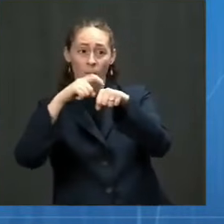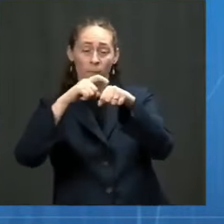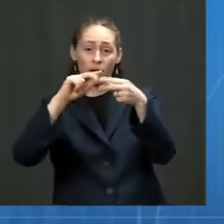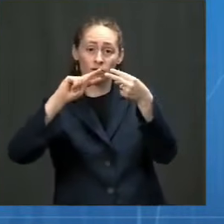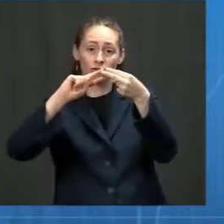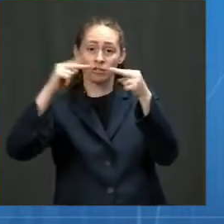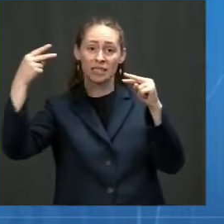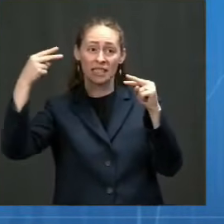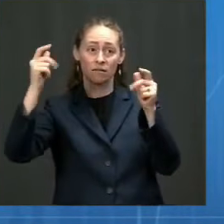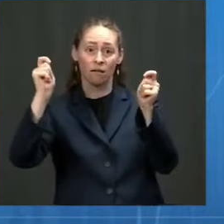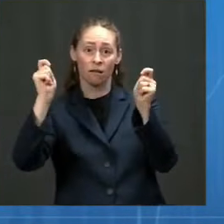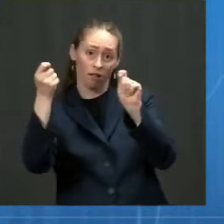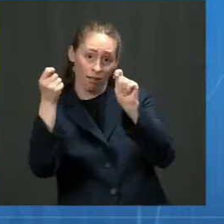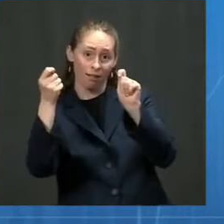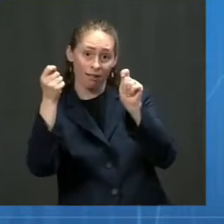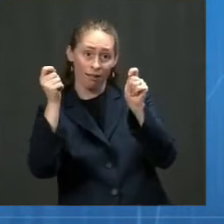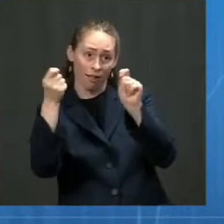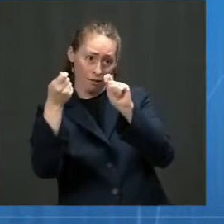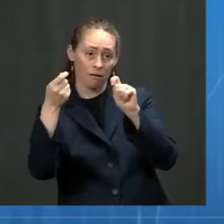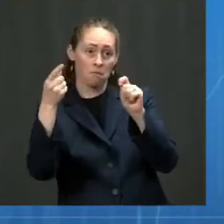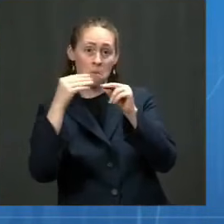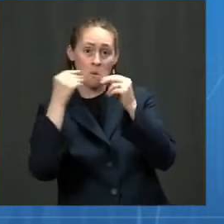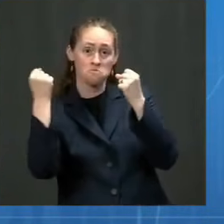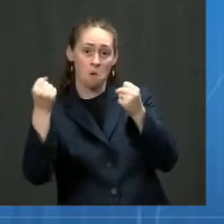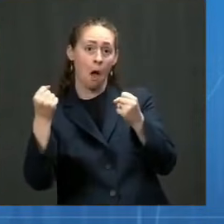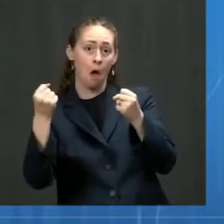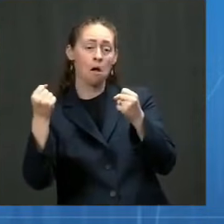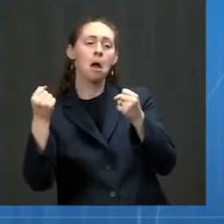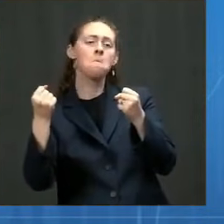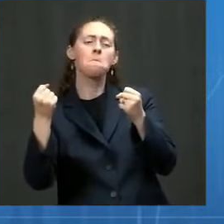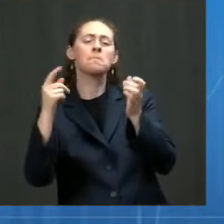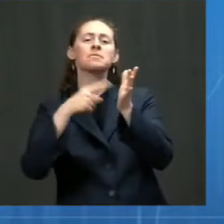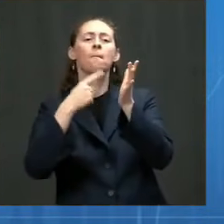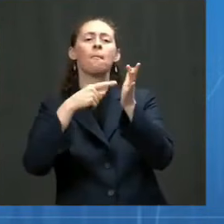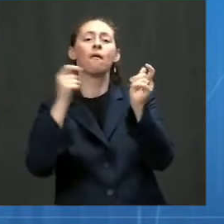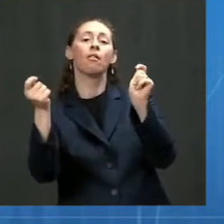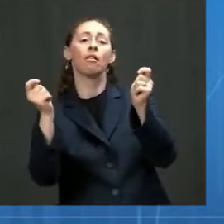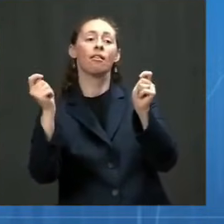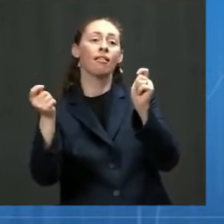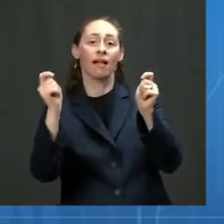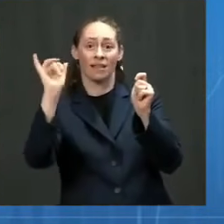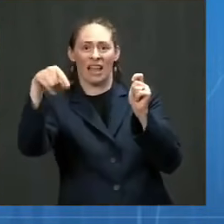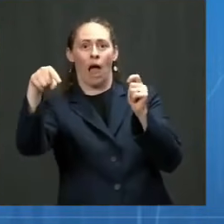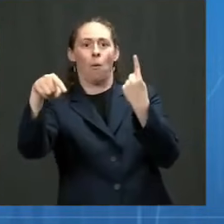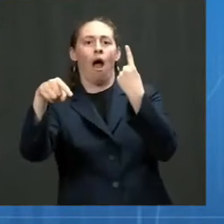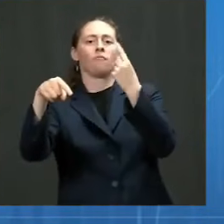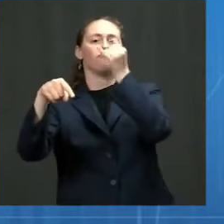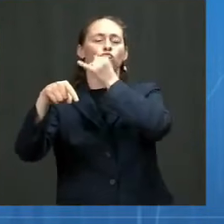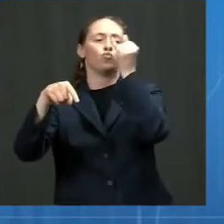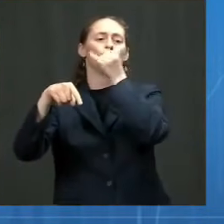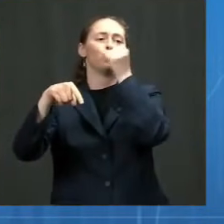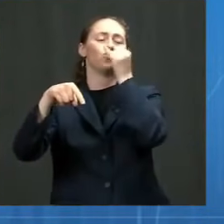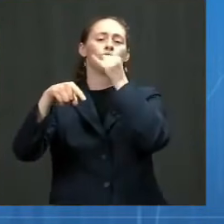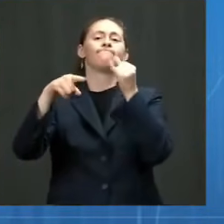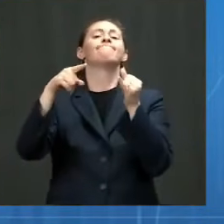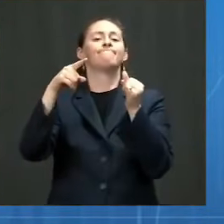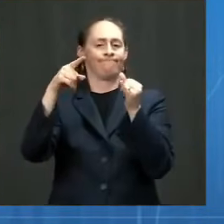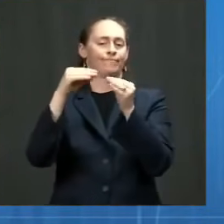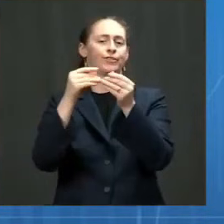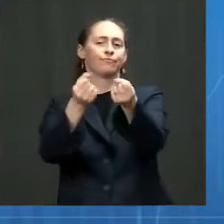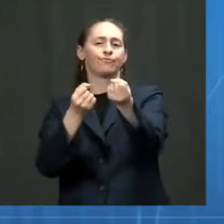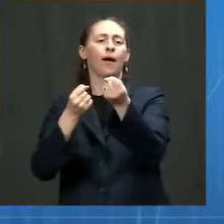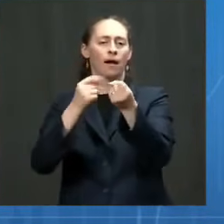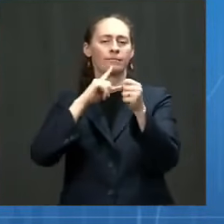do get a series or a constellation of mutations that do that, and you get a functional change the way we